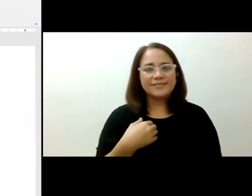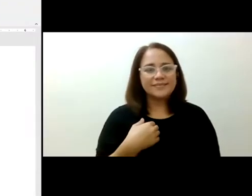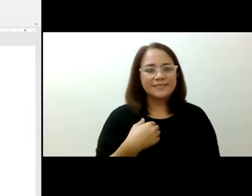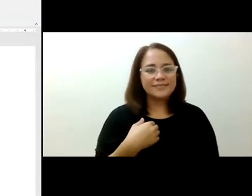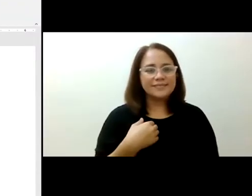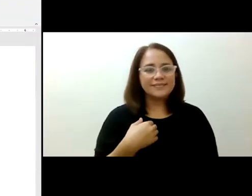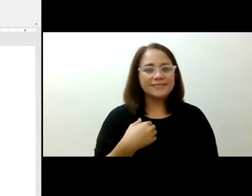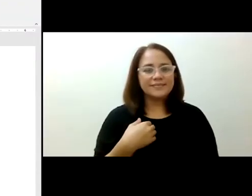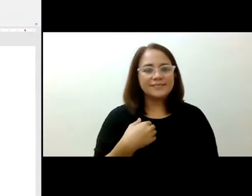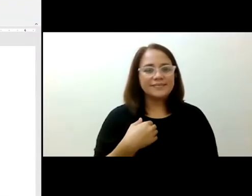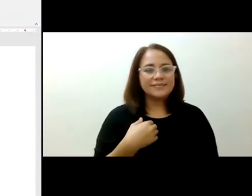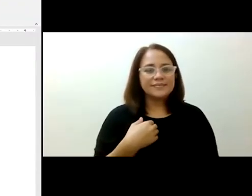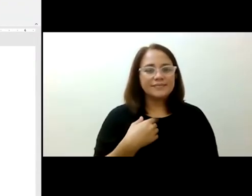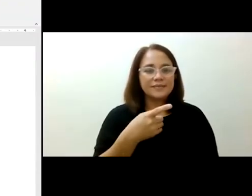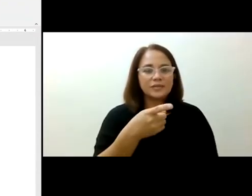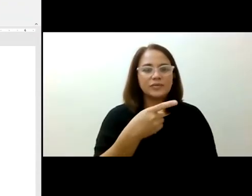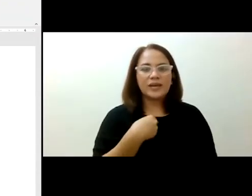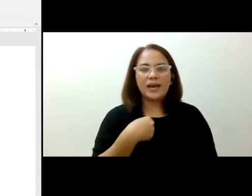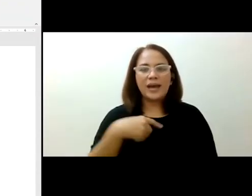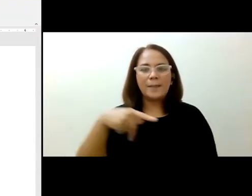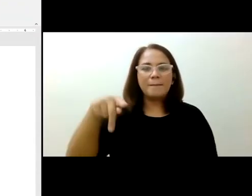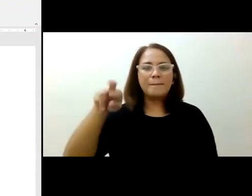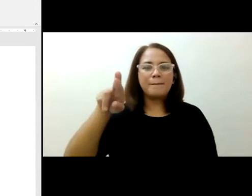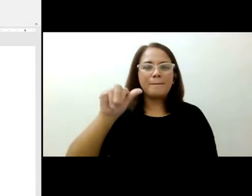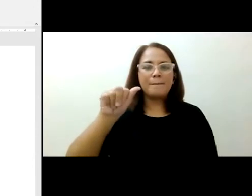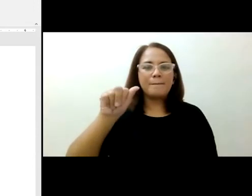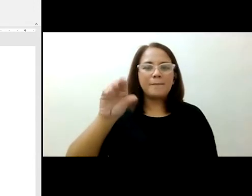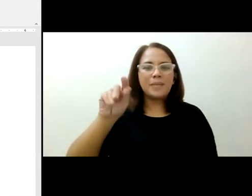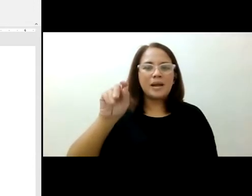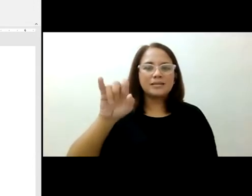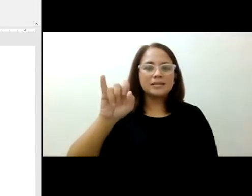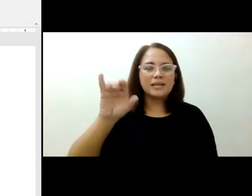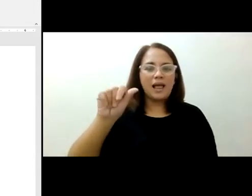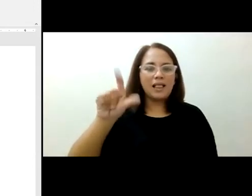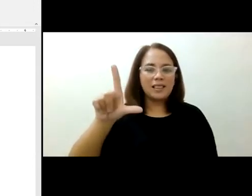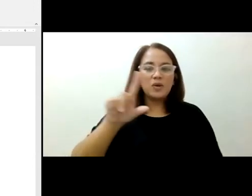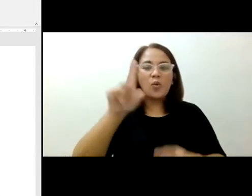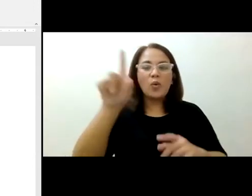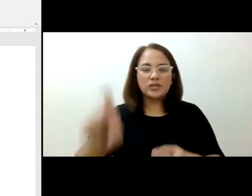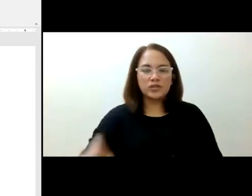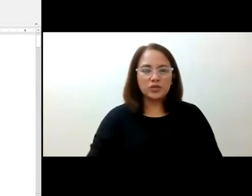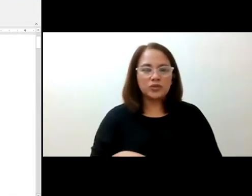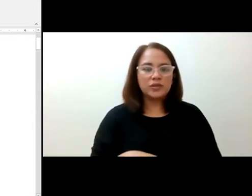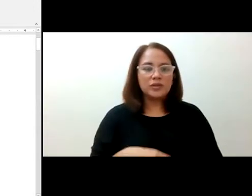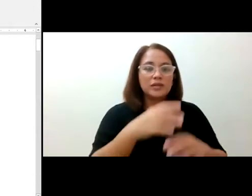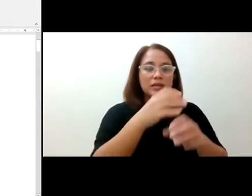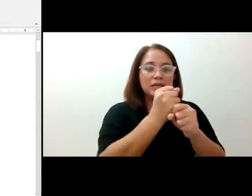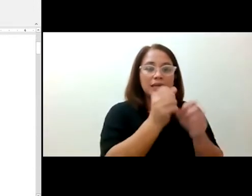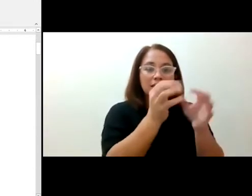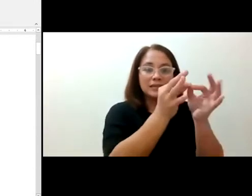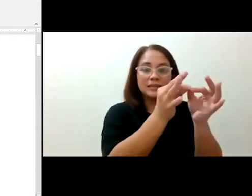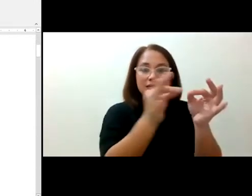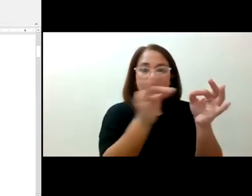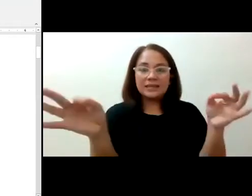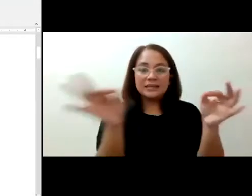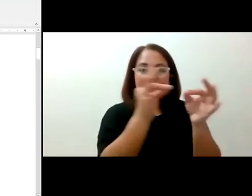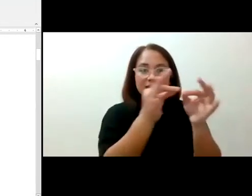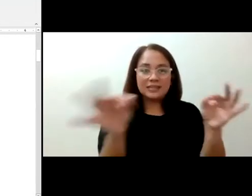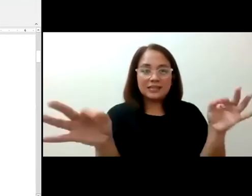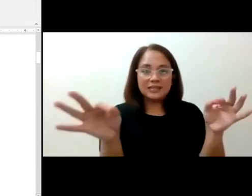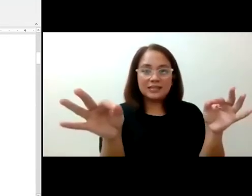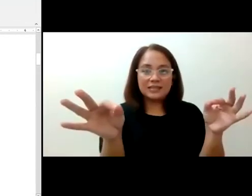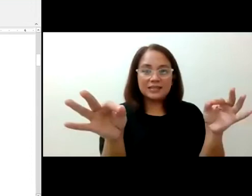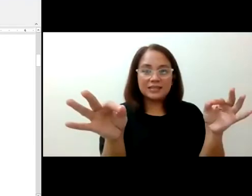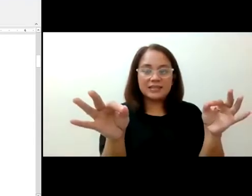very practical questions, like you will get some sentences, and I will try to take the sentence out of lessons